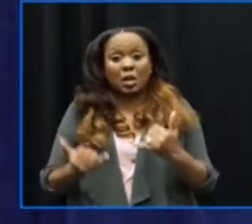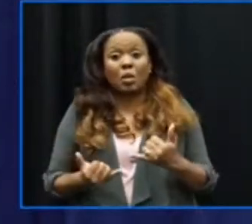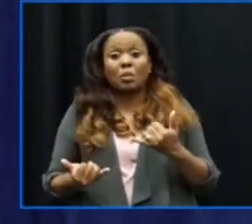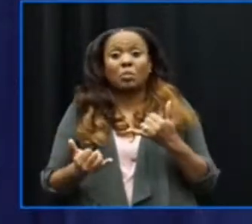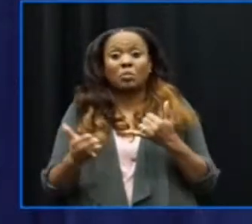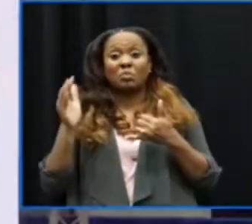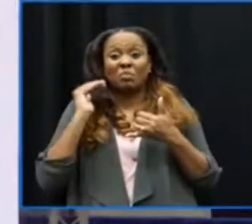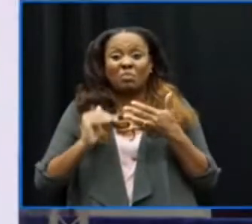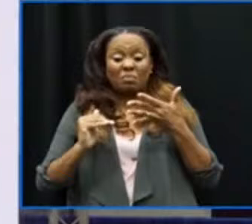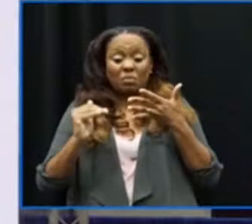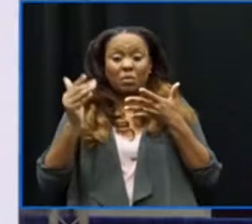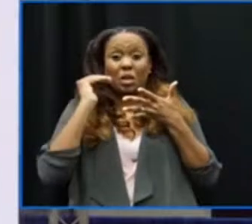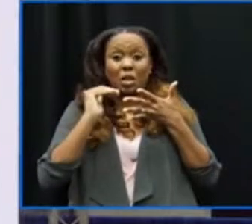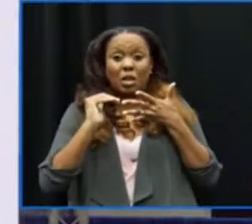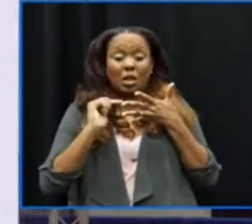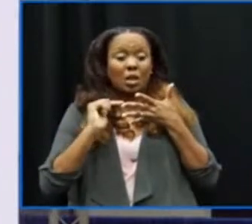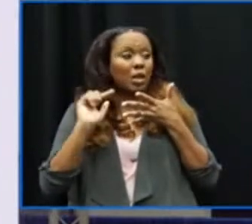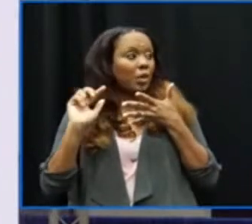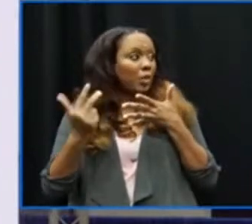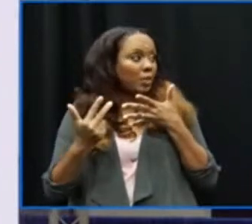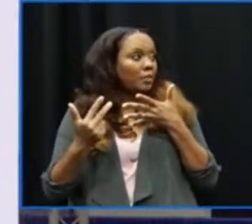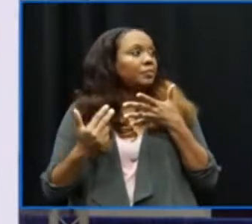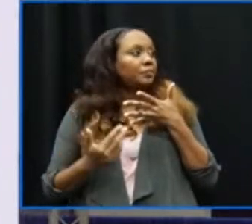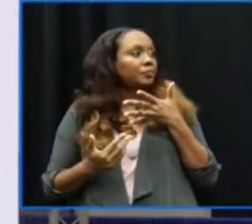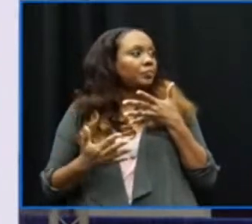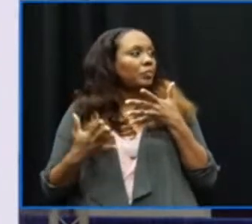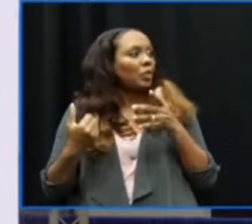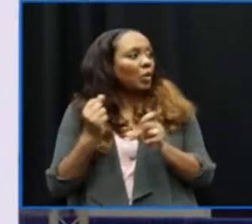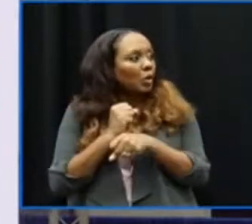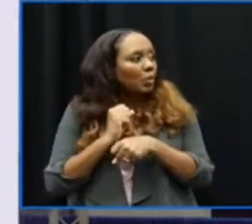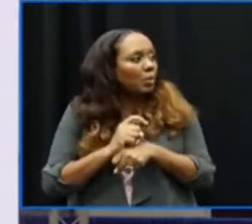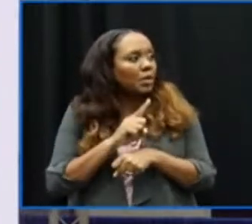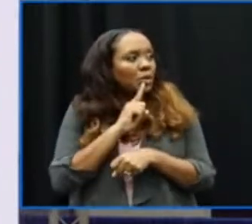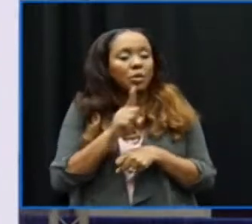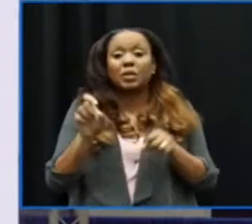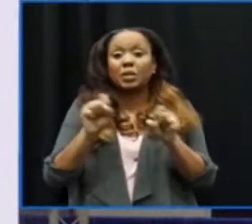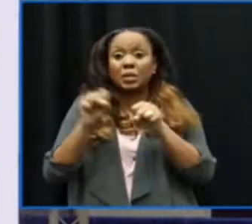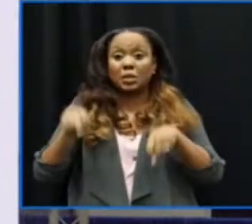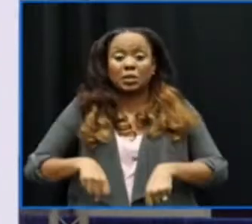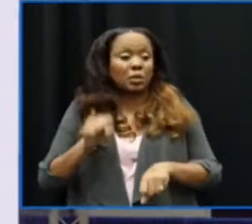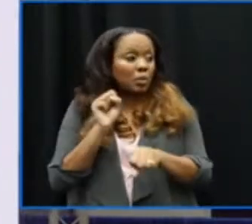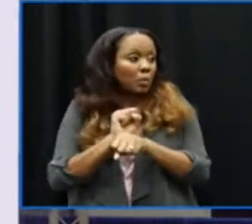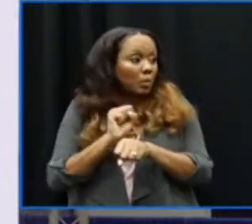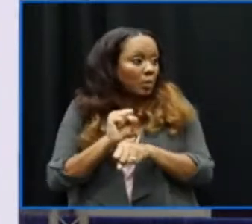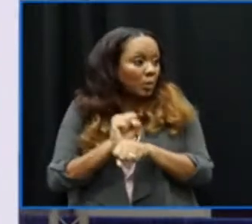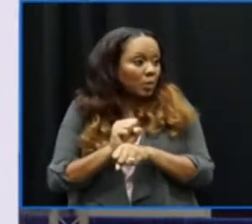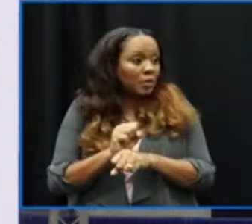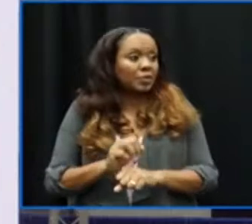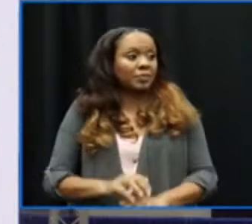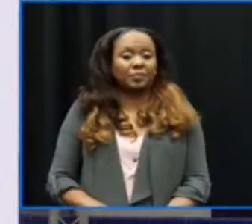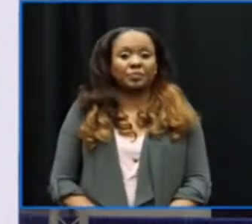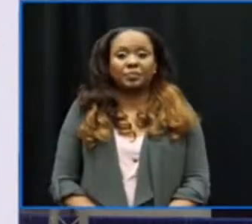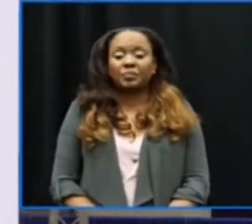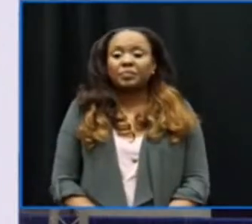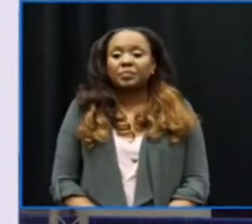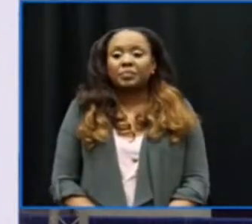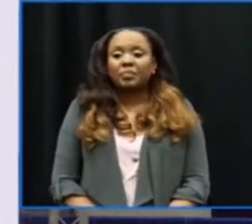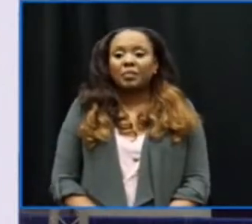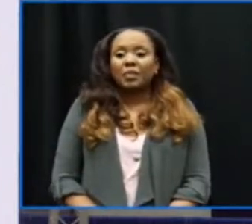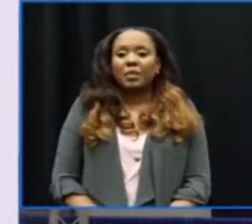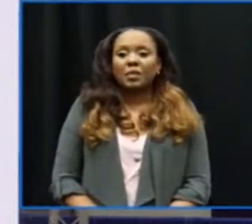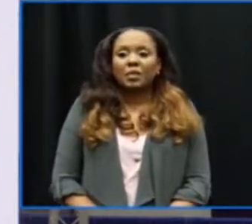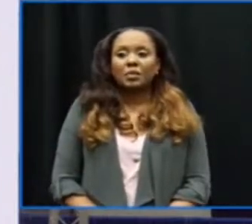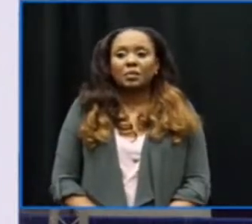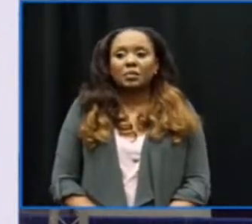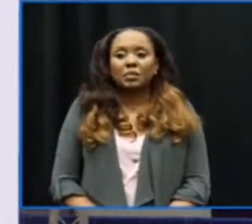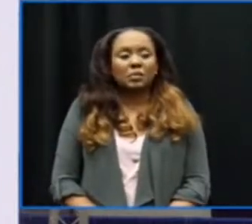Excuse me. Effective and efficient admin systems. Technology has advanced so much in the last 20 years, but